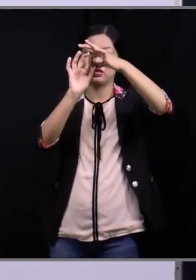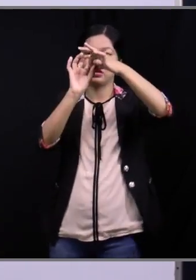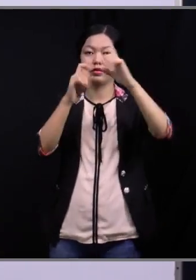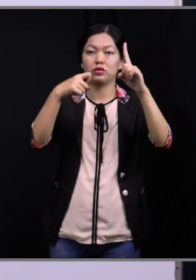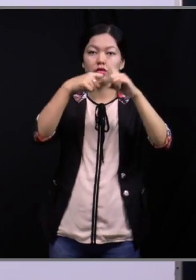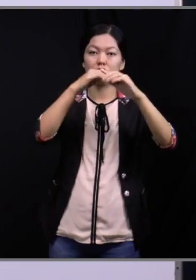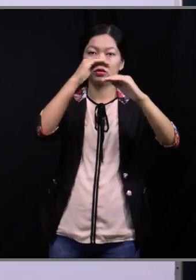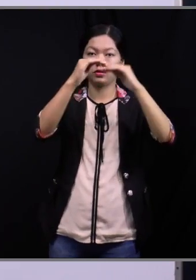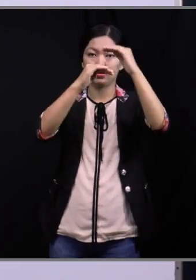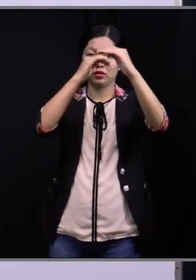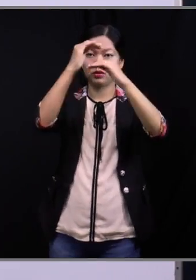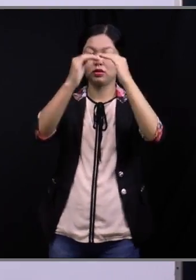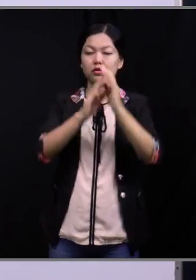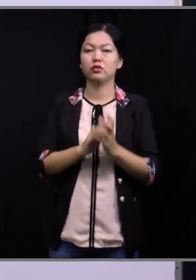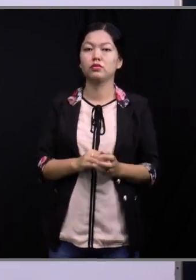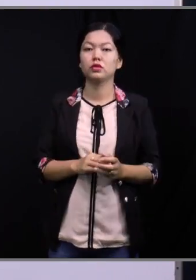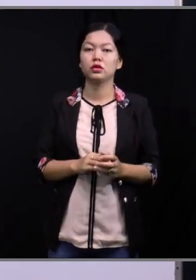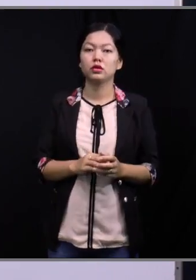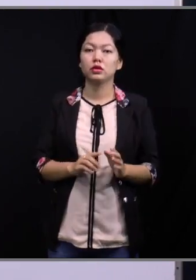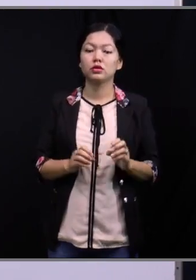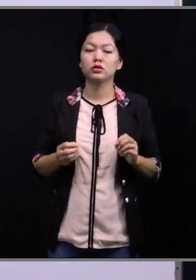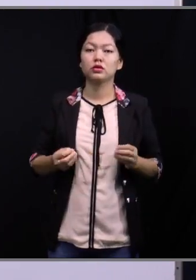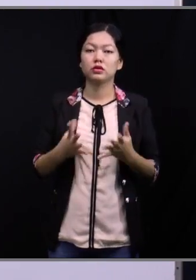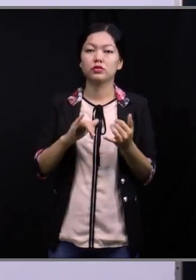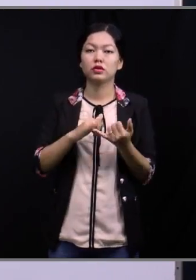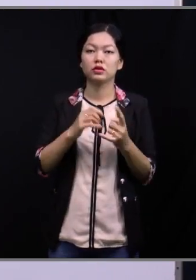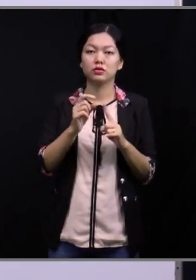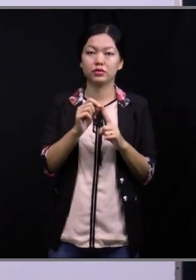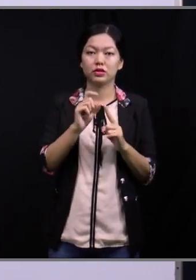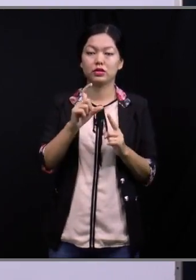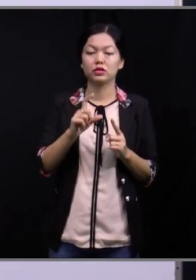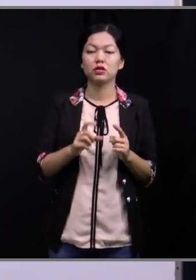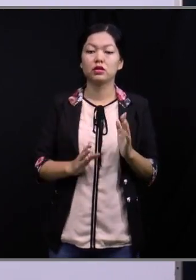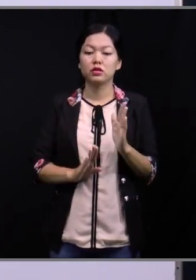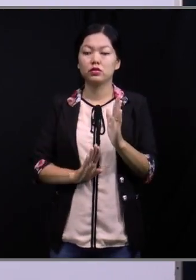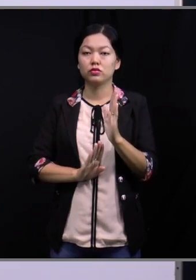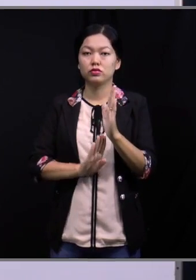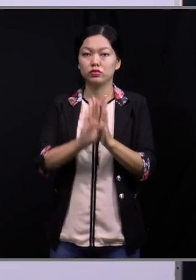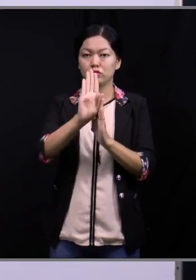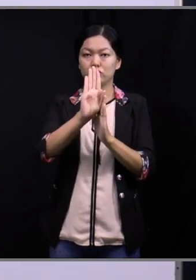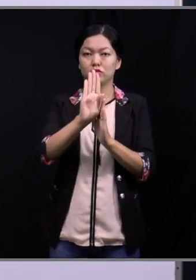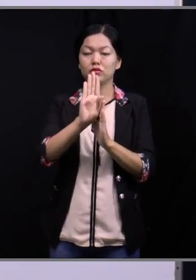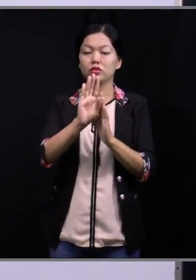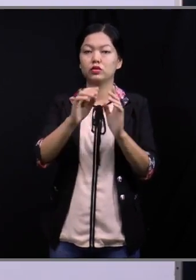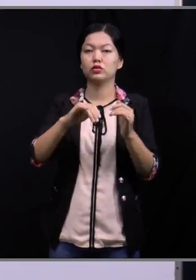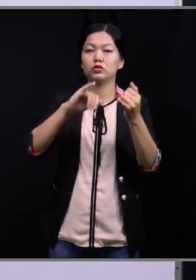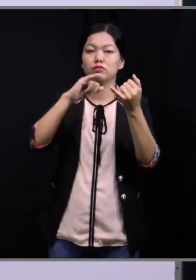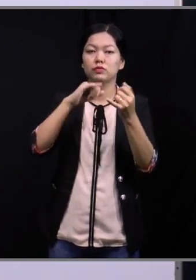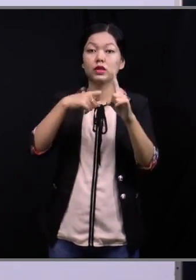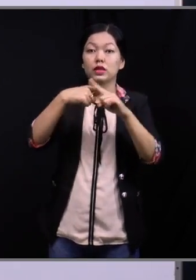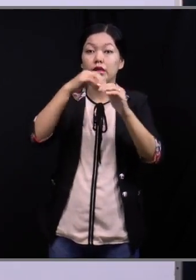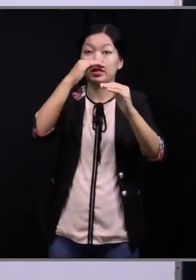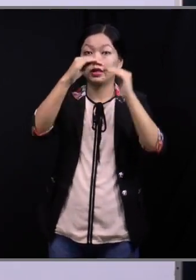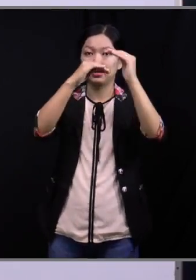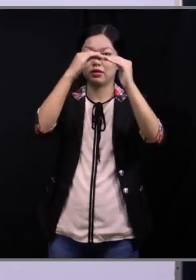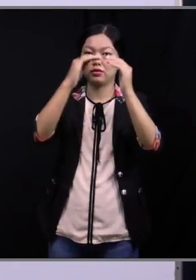it's arranged in ascending order as we move from species to kingdom, kingdom being the highest taxonomic category, while species being the base, forming the